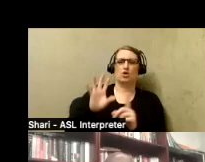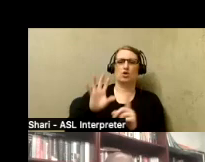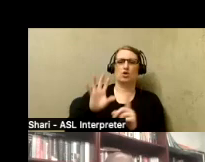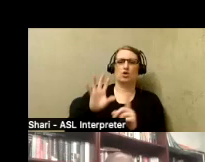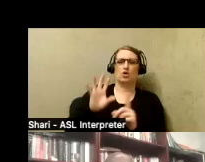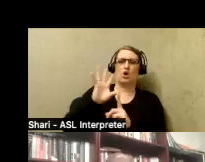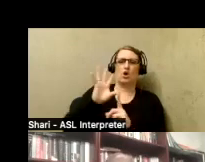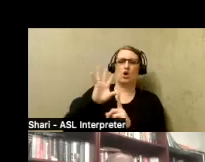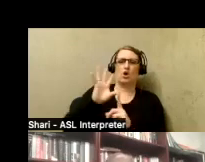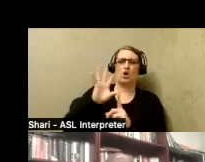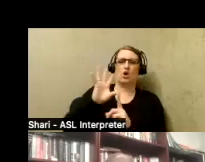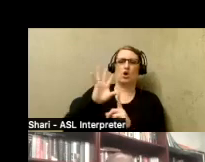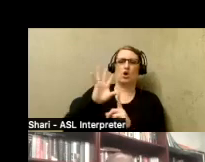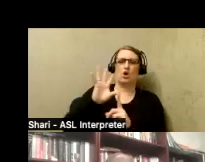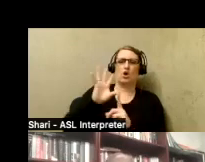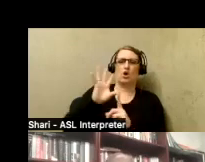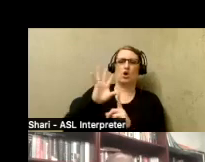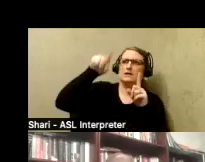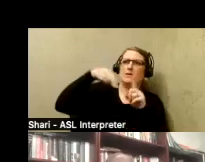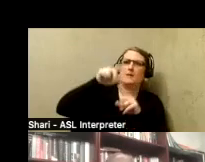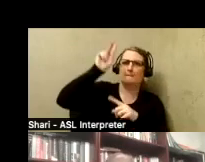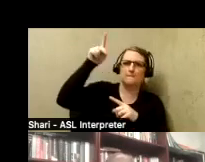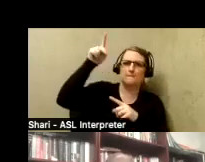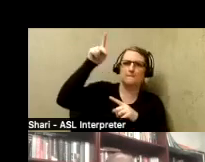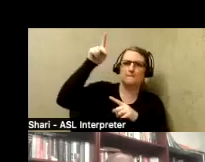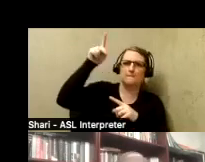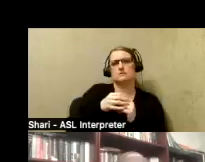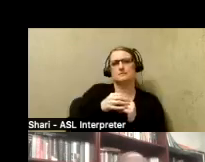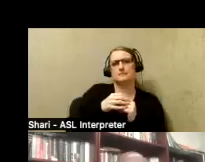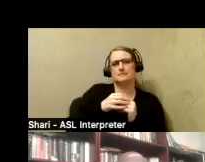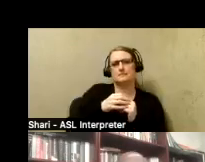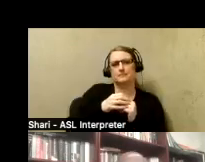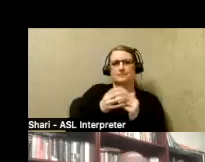ideas about politics, so even